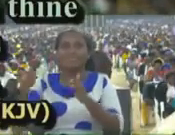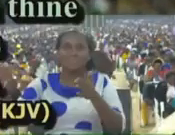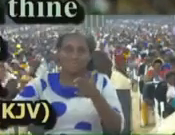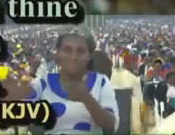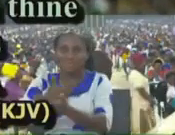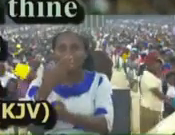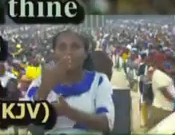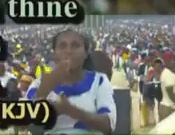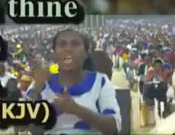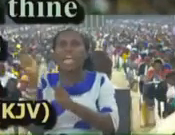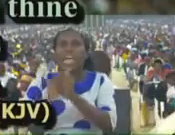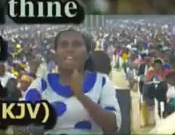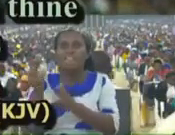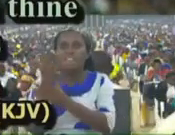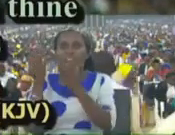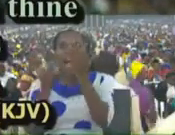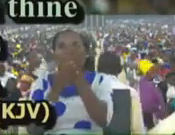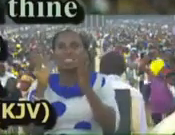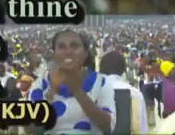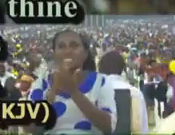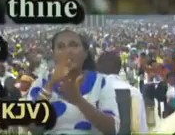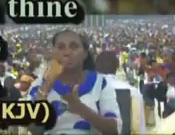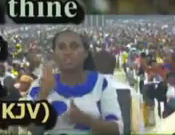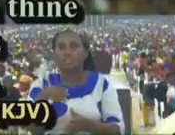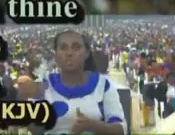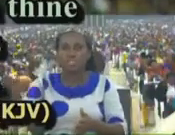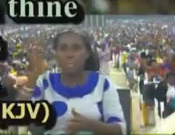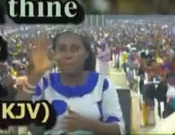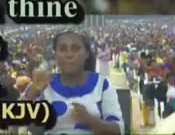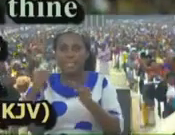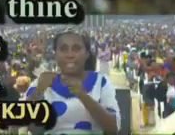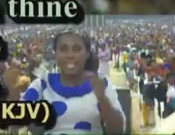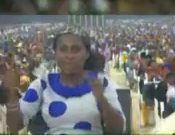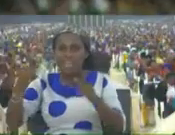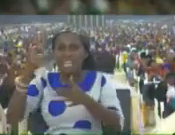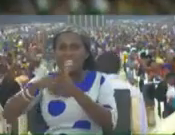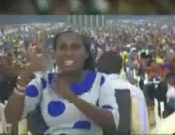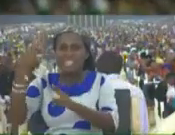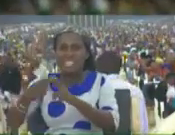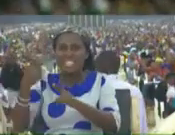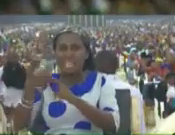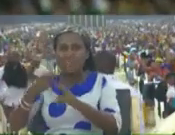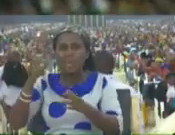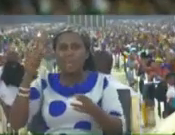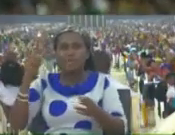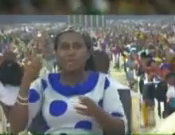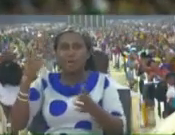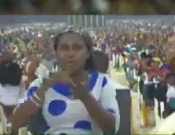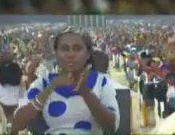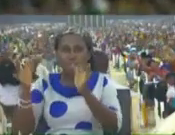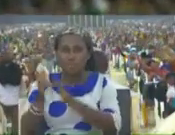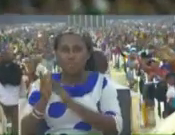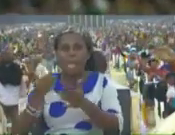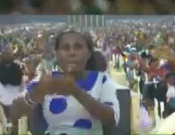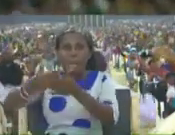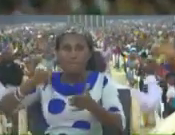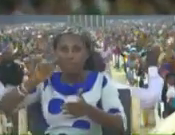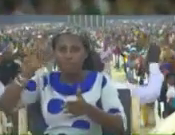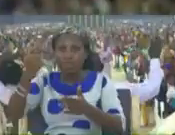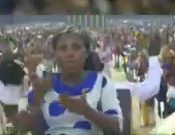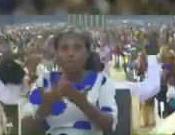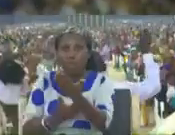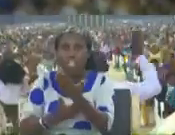Every hand that had been withered by the enemy, in the name that's above every other name, even before tomorrow morning, your hand